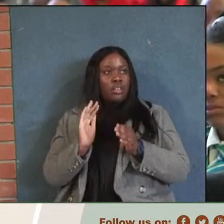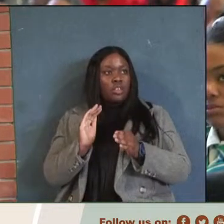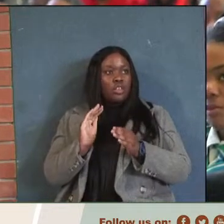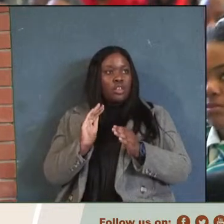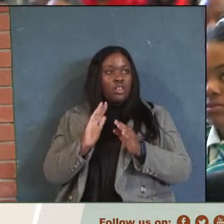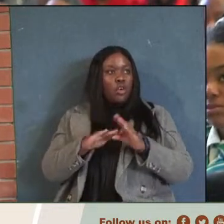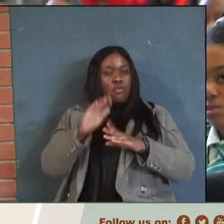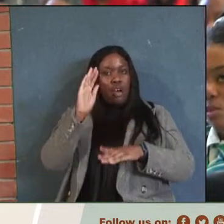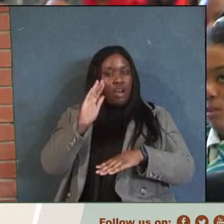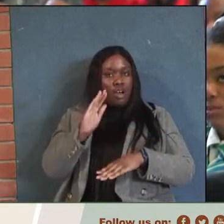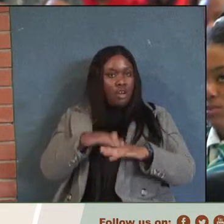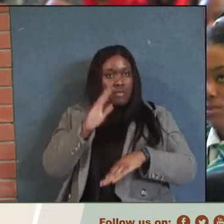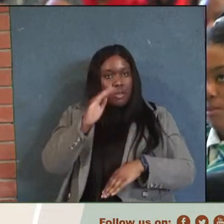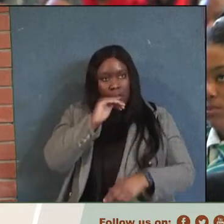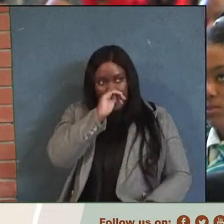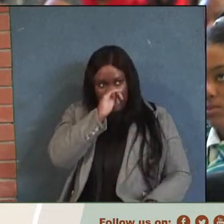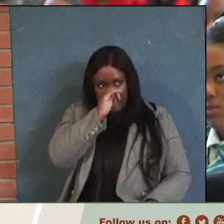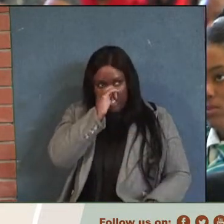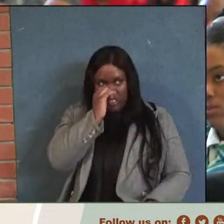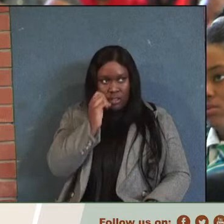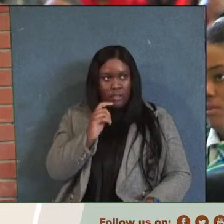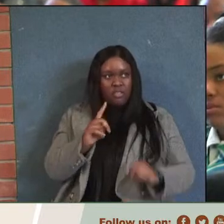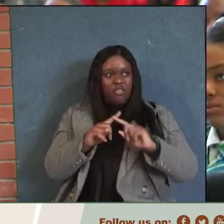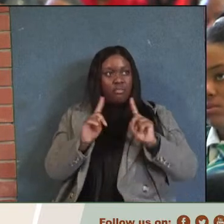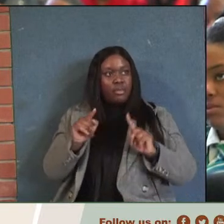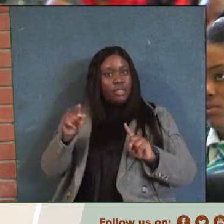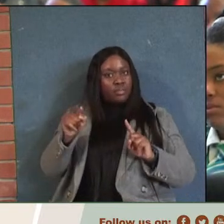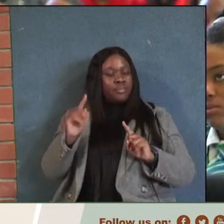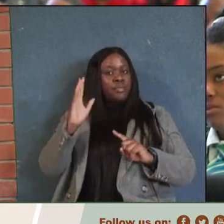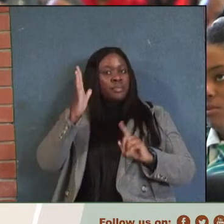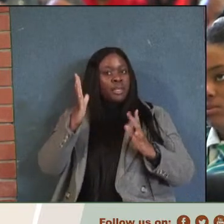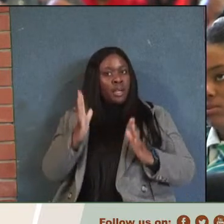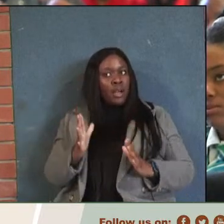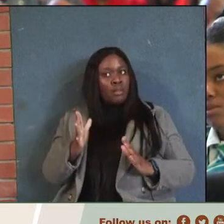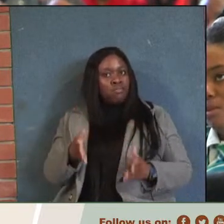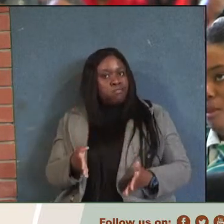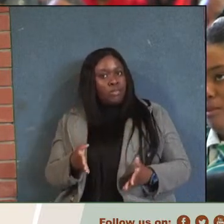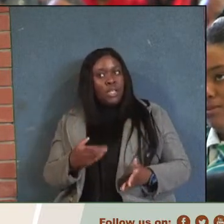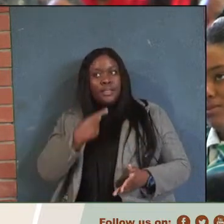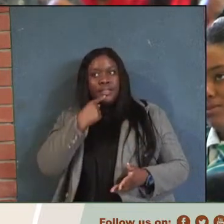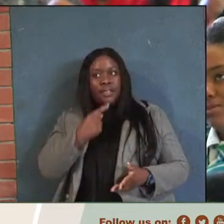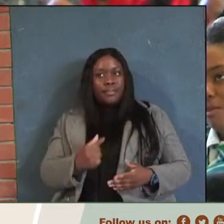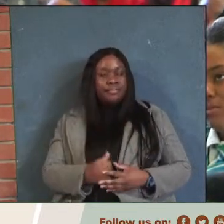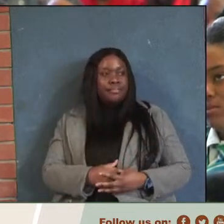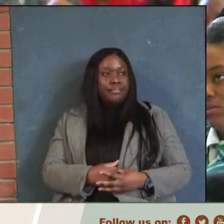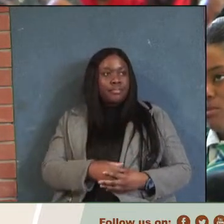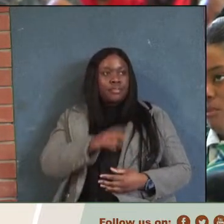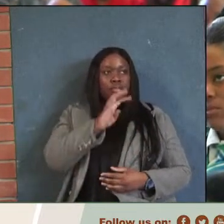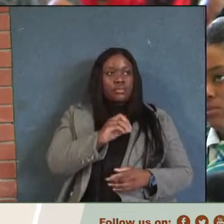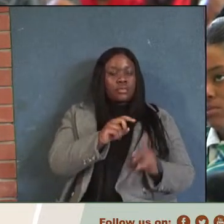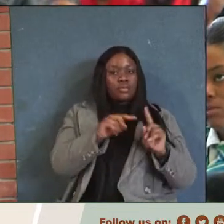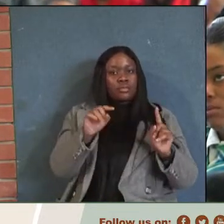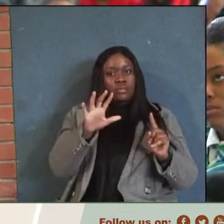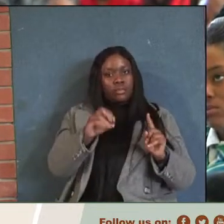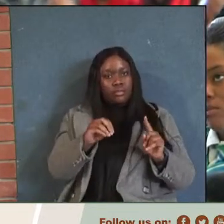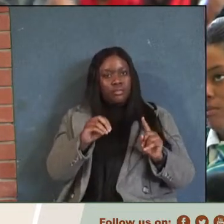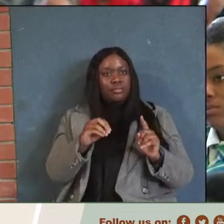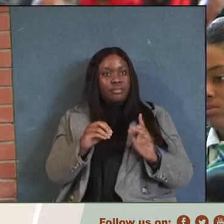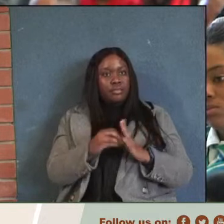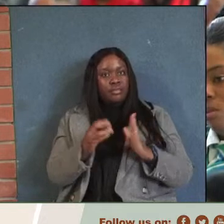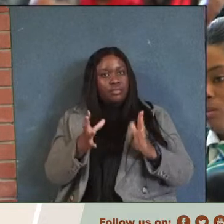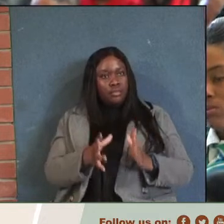overcrowding. But your speaker here said 40 to 50. So now, if